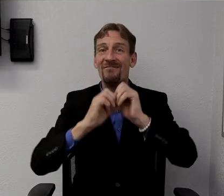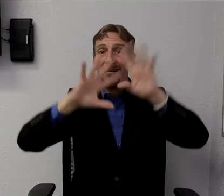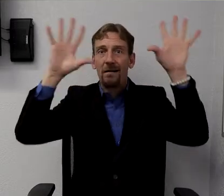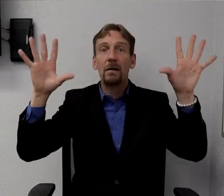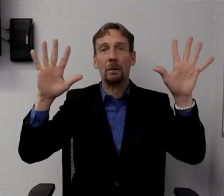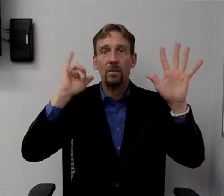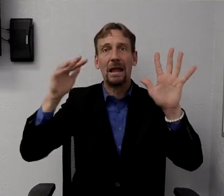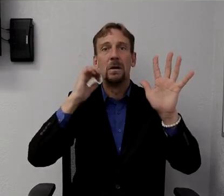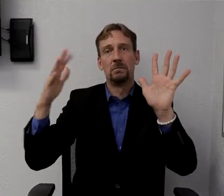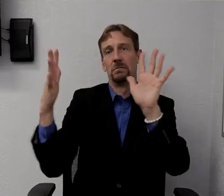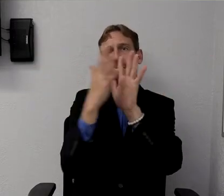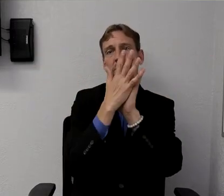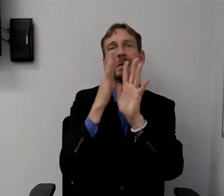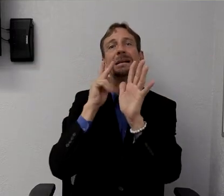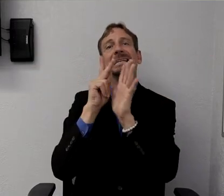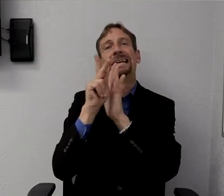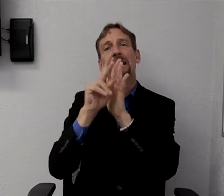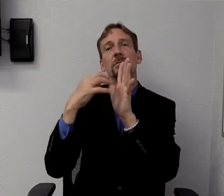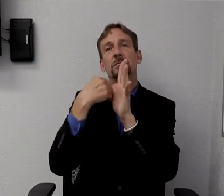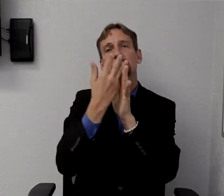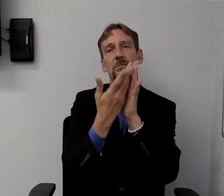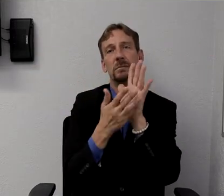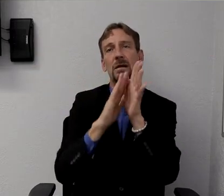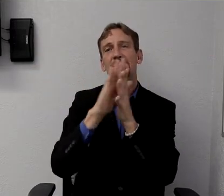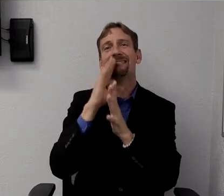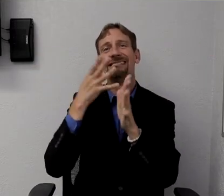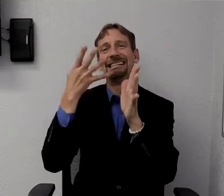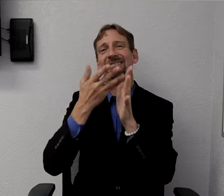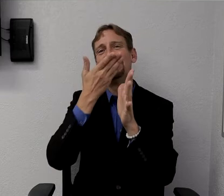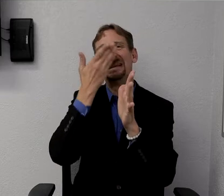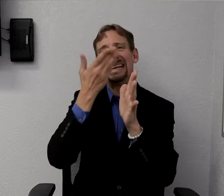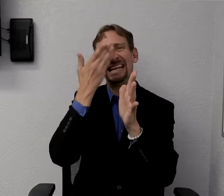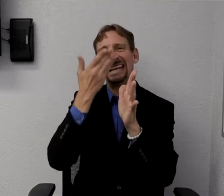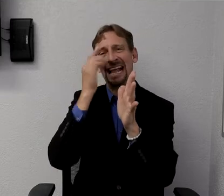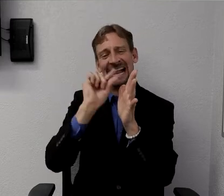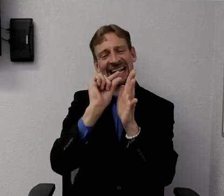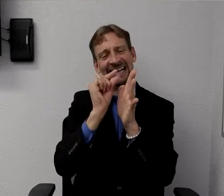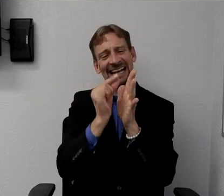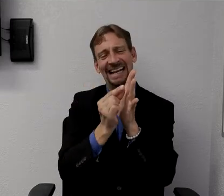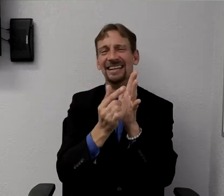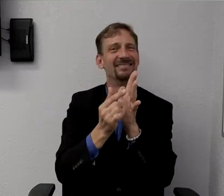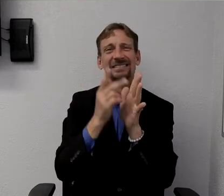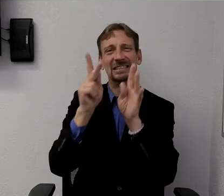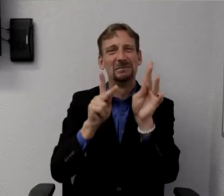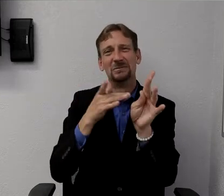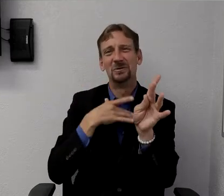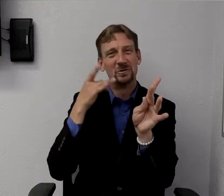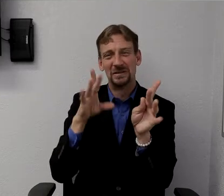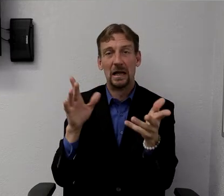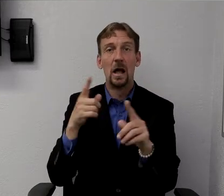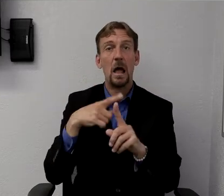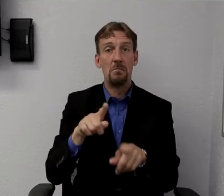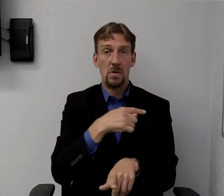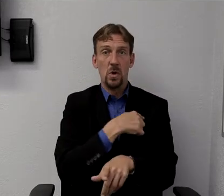leaves a film and a smell on the mask that people don't particularly like. So the one thing that we're very interested in that's being